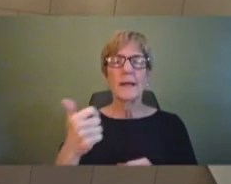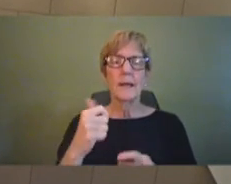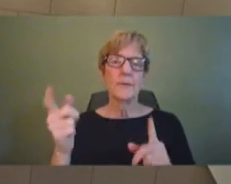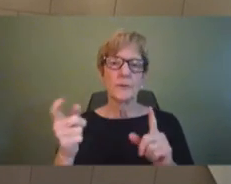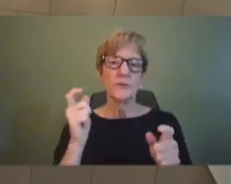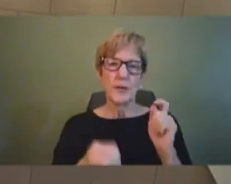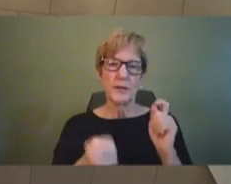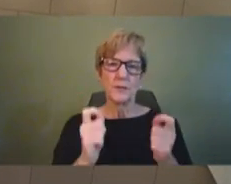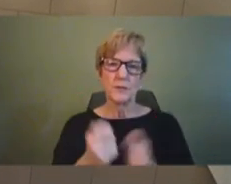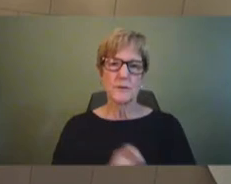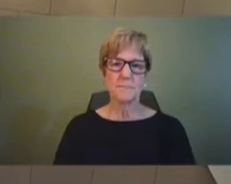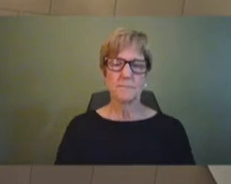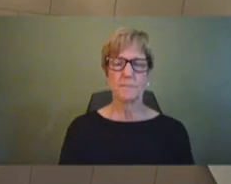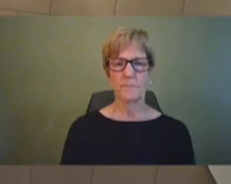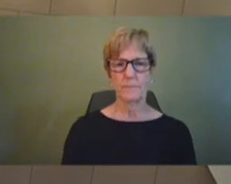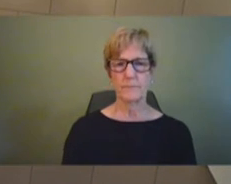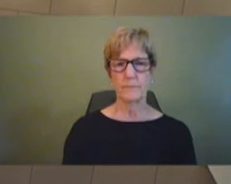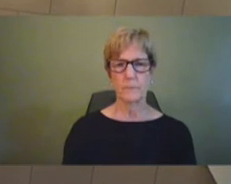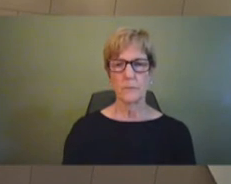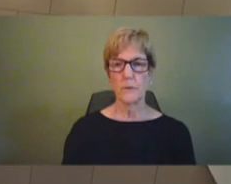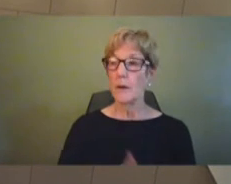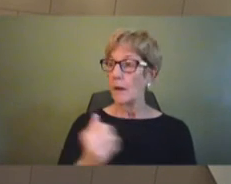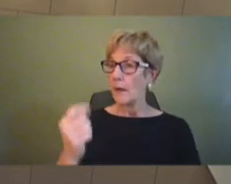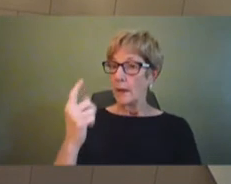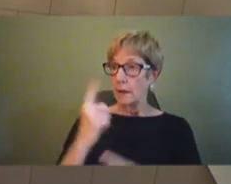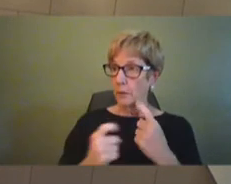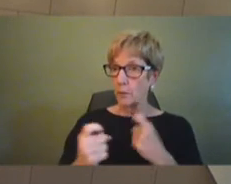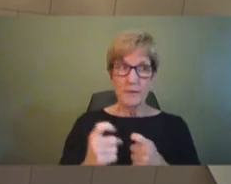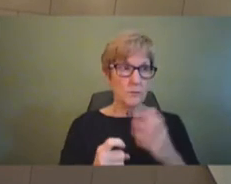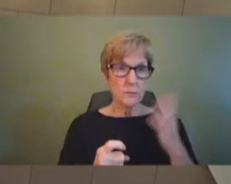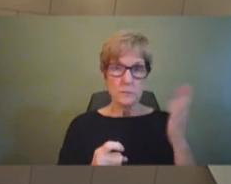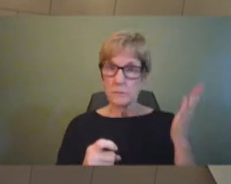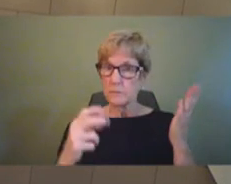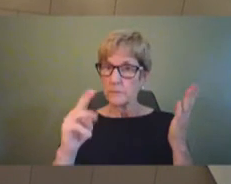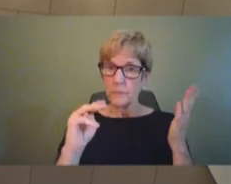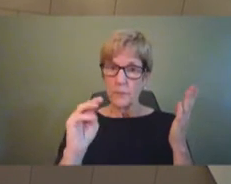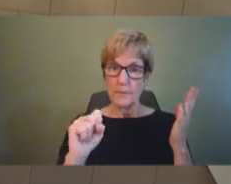changes any questions of to for Miss Harmon